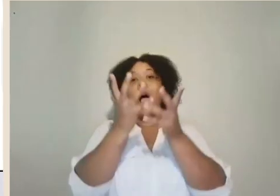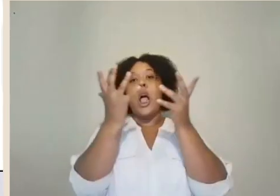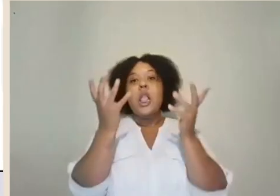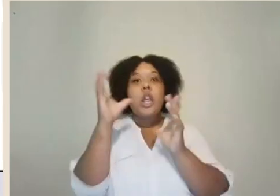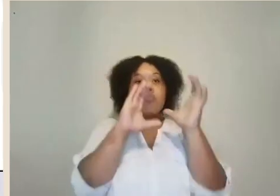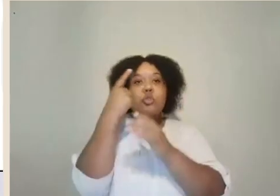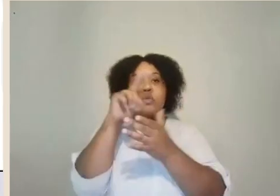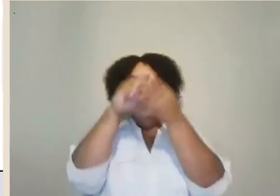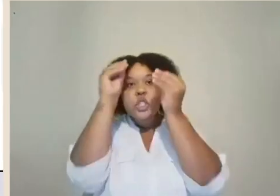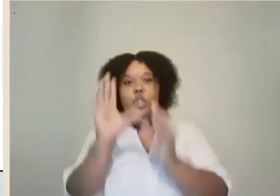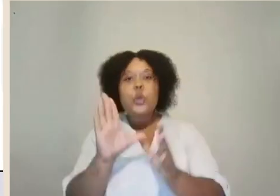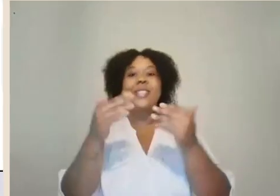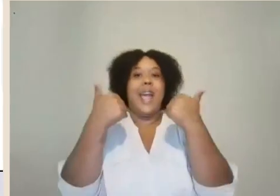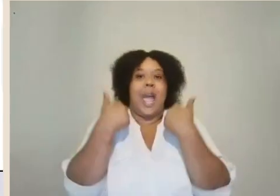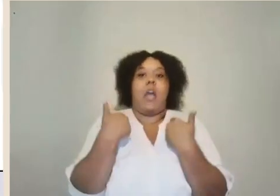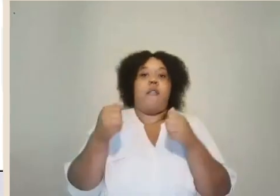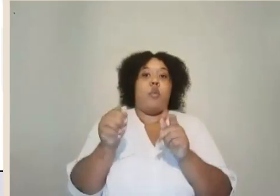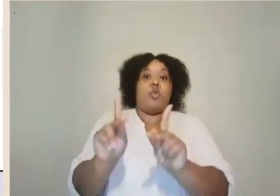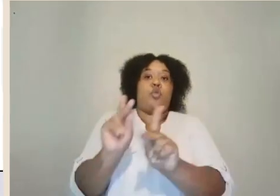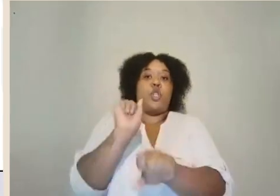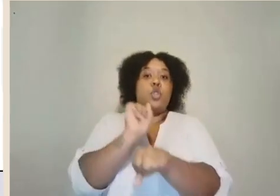able to have opportunities to